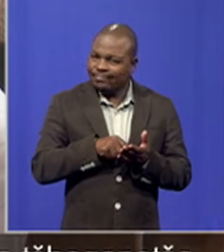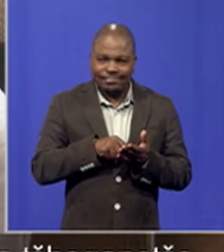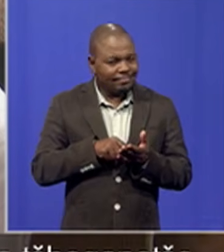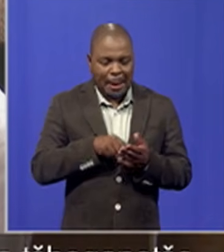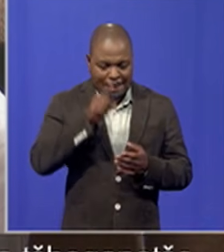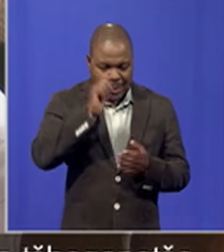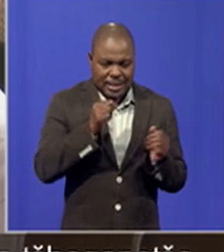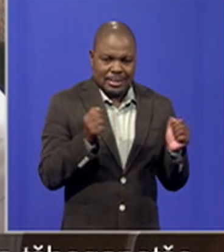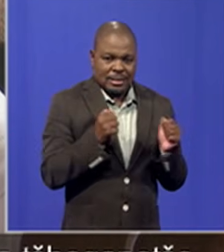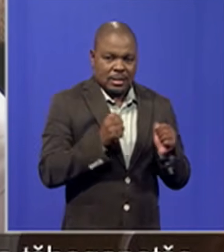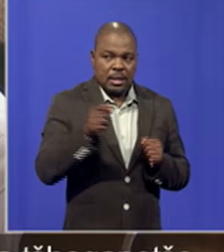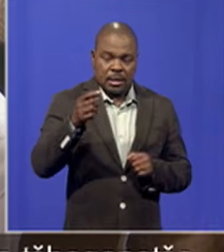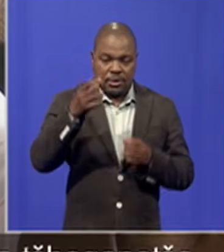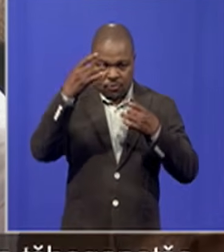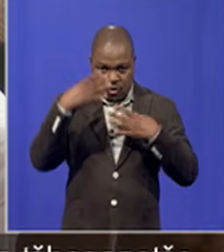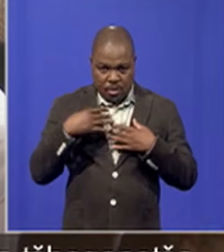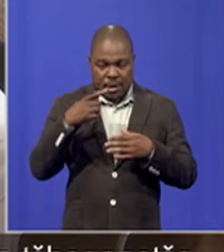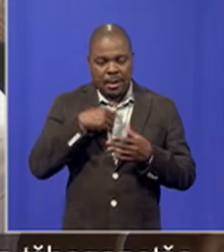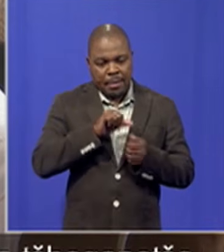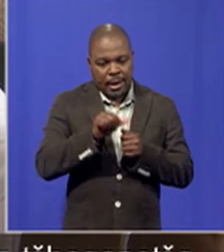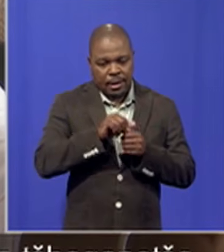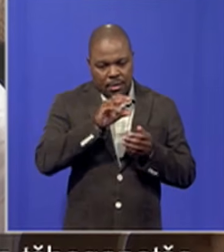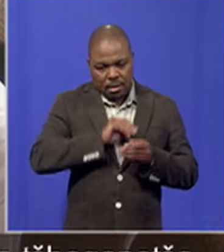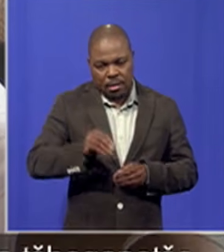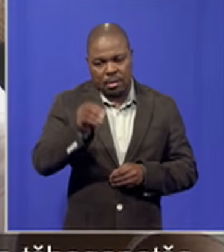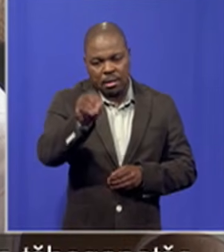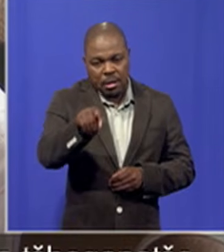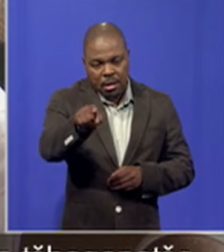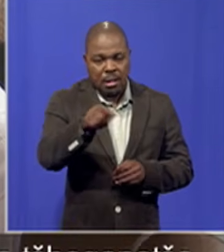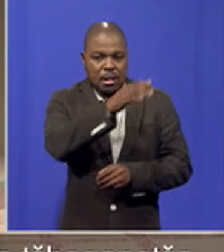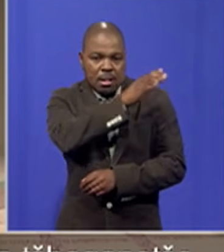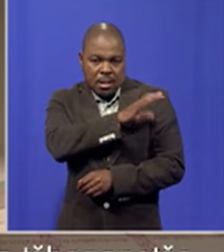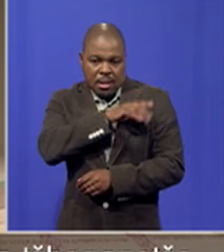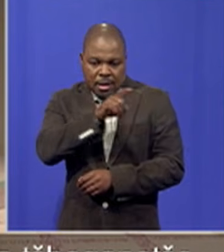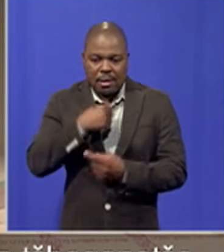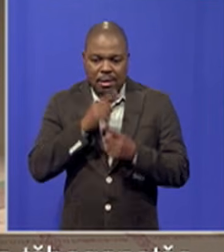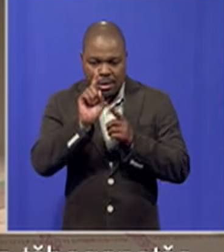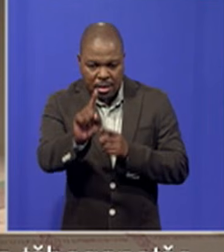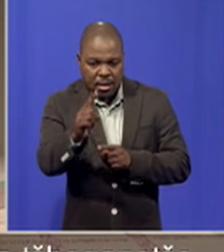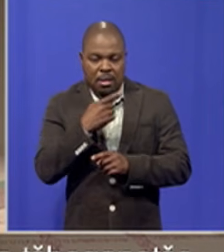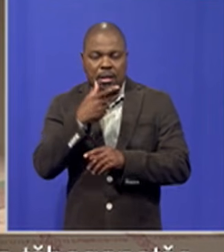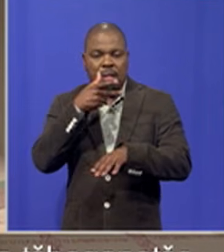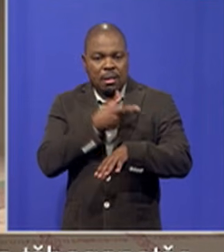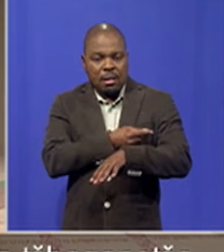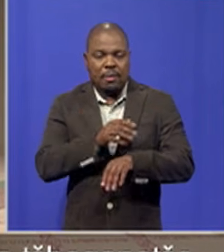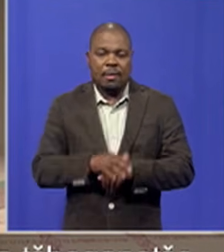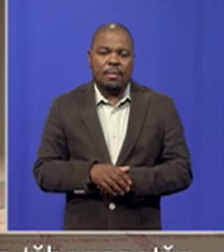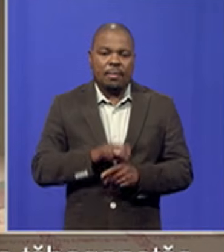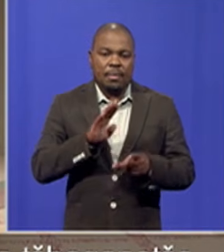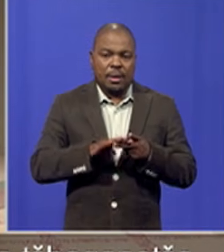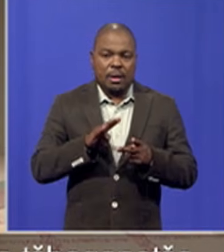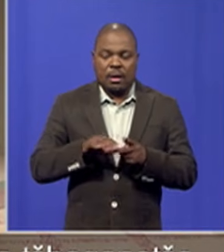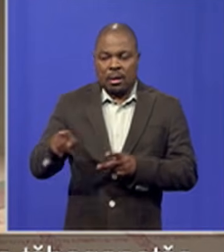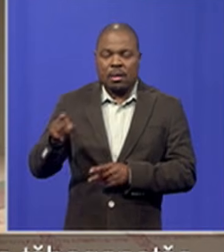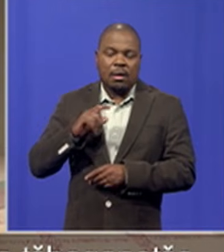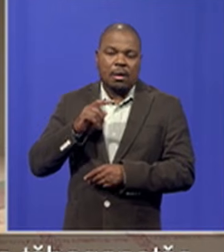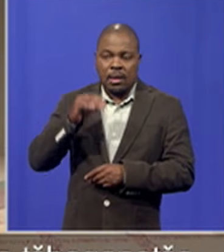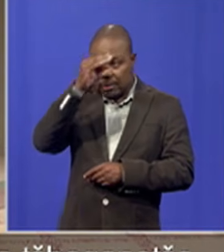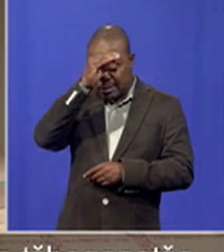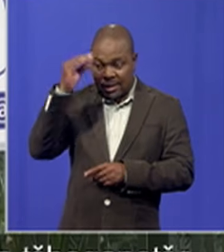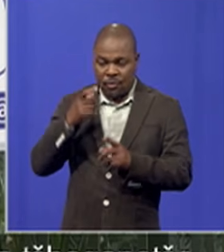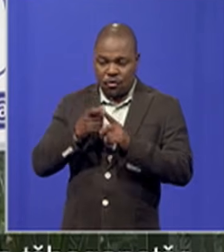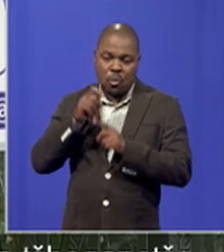mane ba nkopile gore ke o ise mane tleliniking ba o beye teng ke ne ke lo hlaba teng. Mooki ka legaeng la batsofadi la Residential Starteng